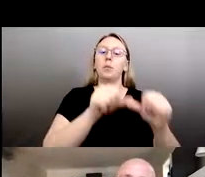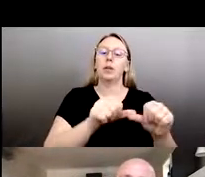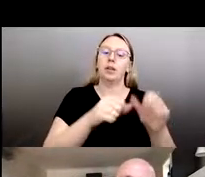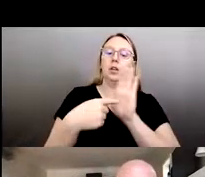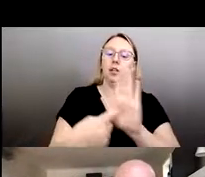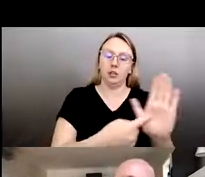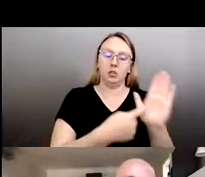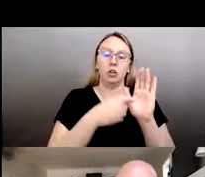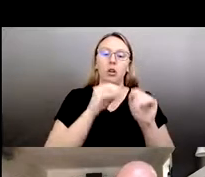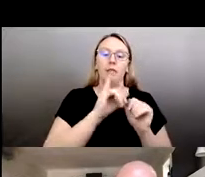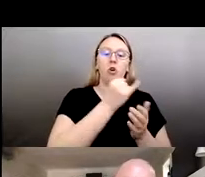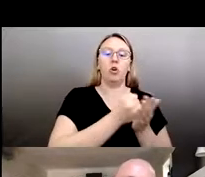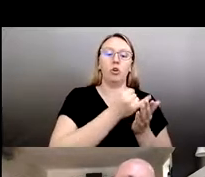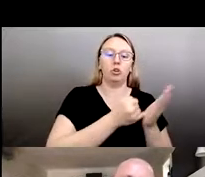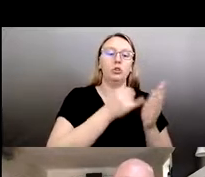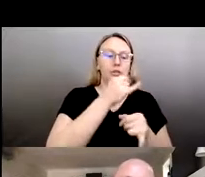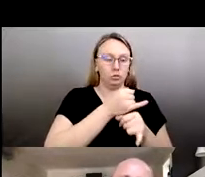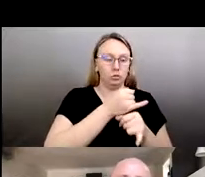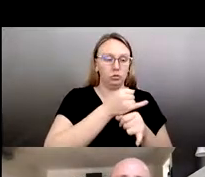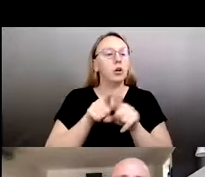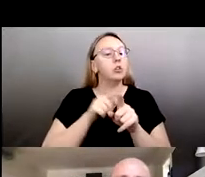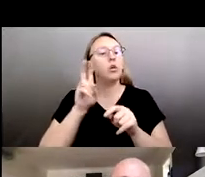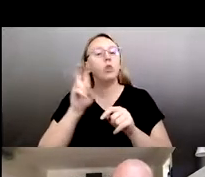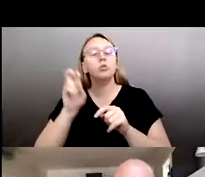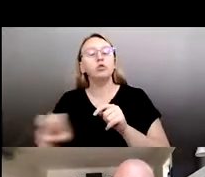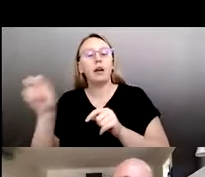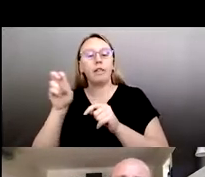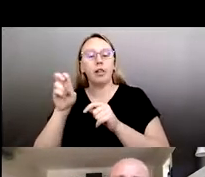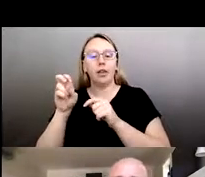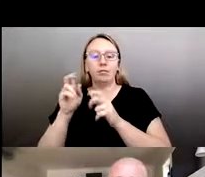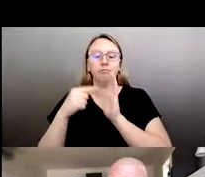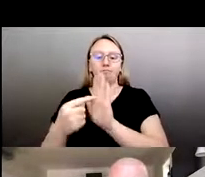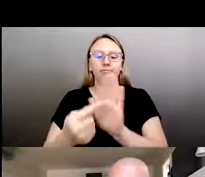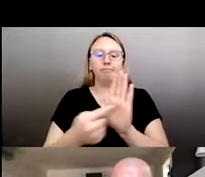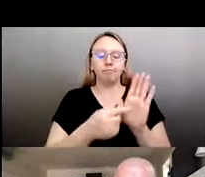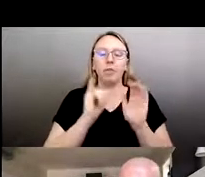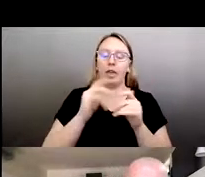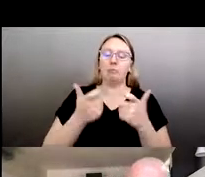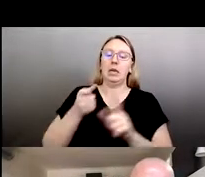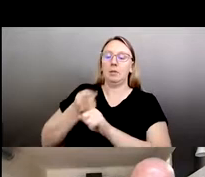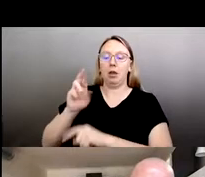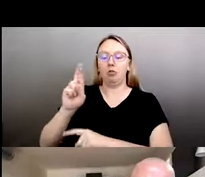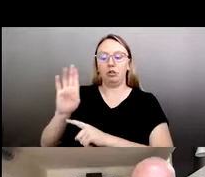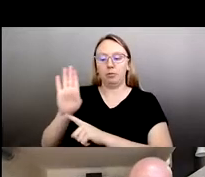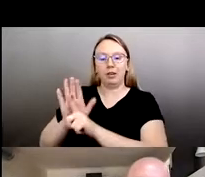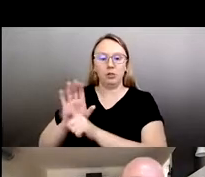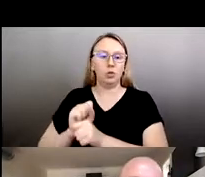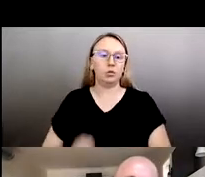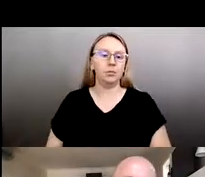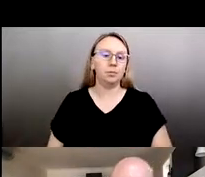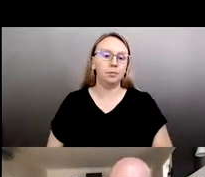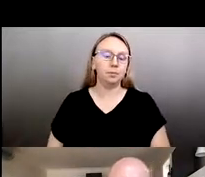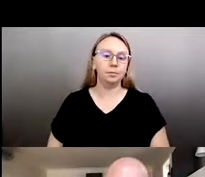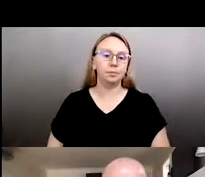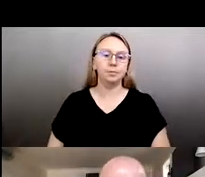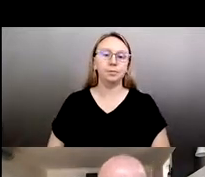Institute, but also a lot of really important traveling exhibitions that came through and had a huge impact on Roger's work. And so Valerie